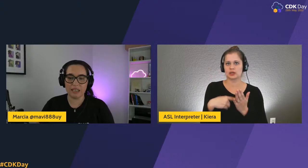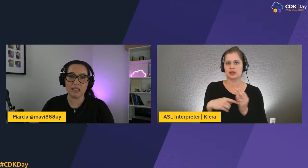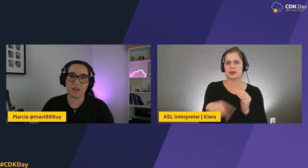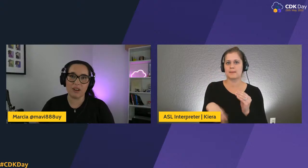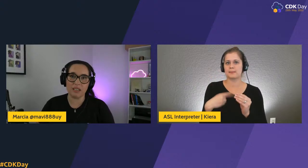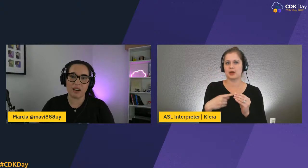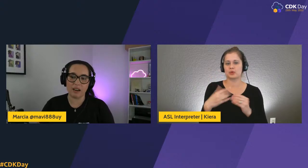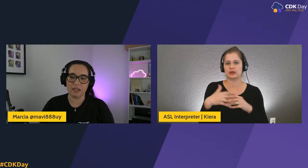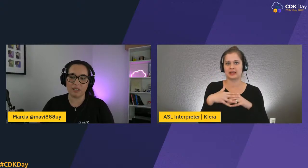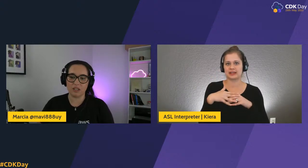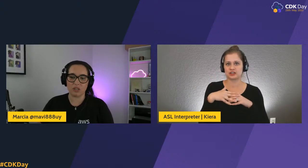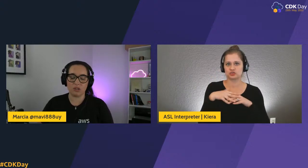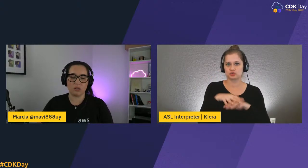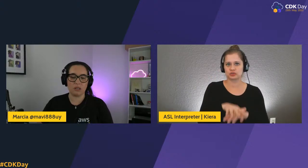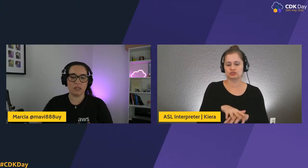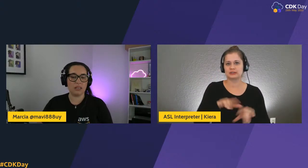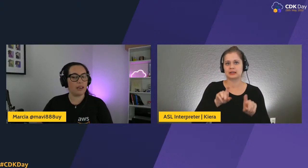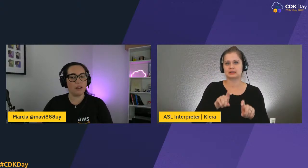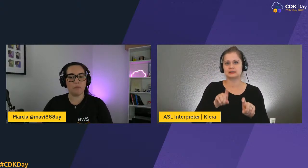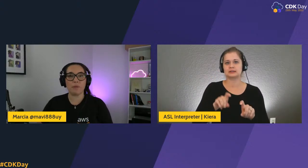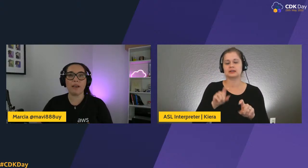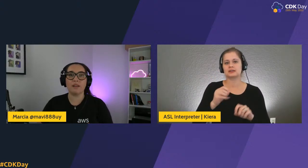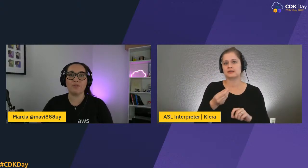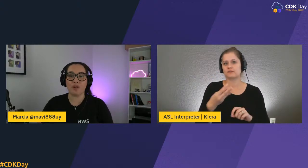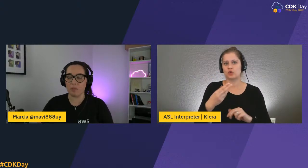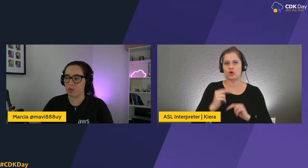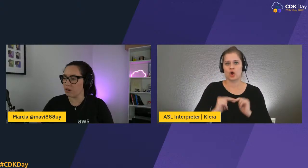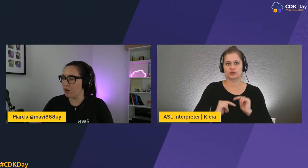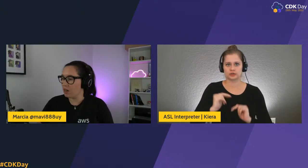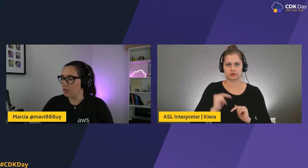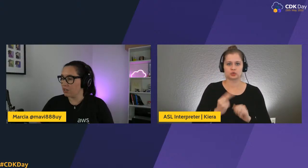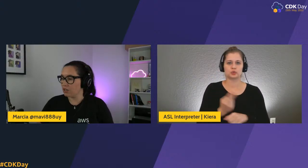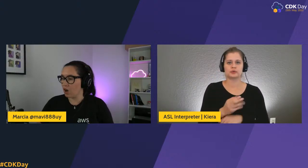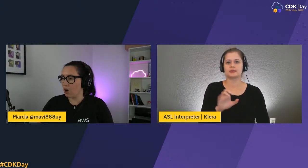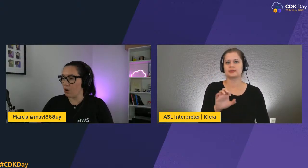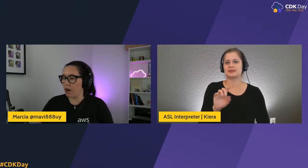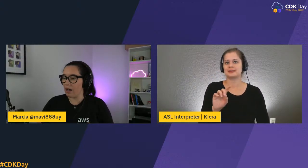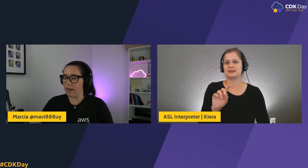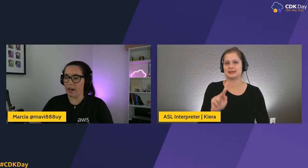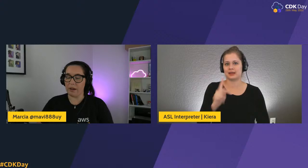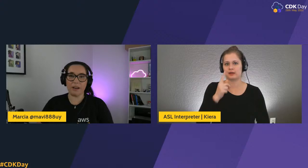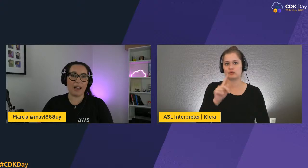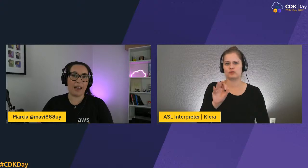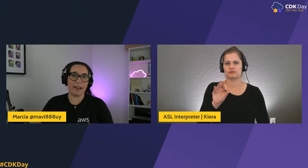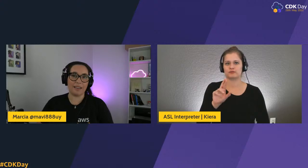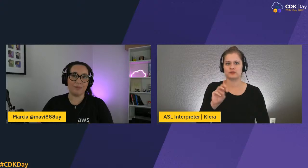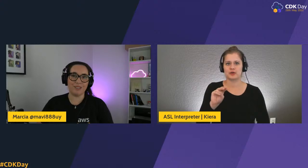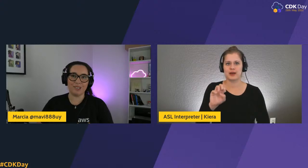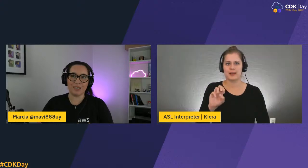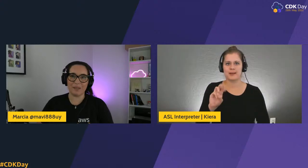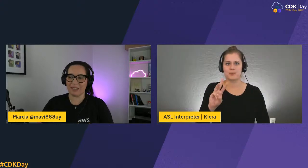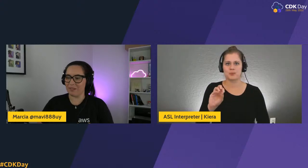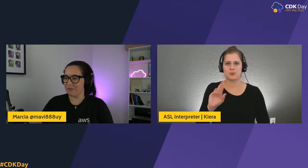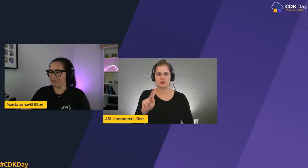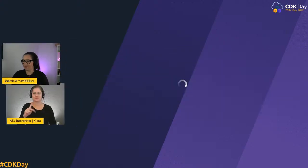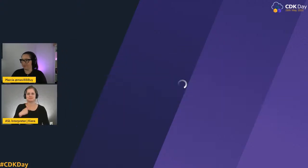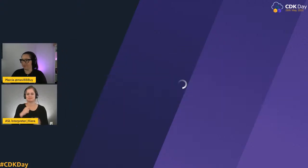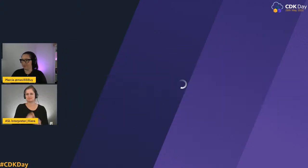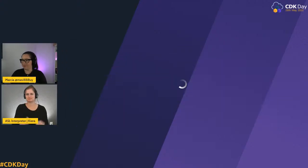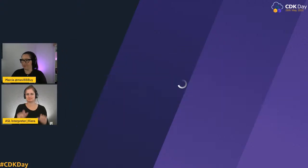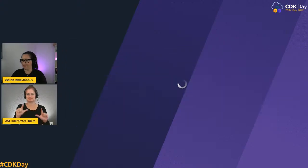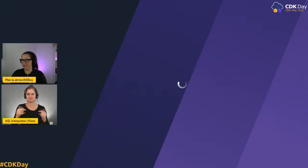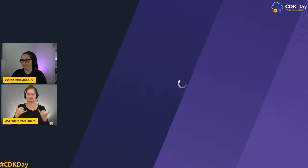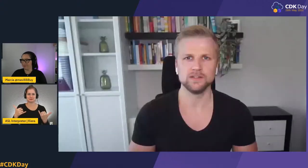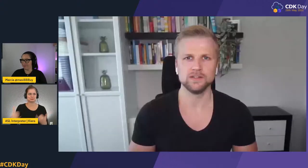testing in serverless architectures using CDK provider framework. So I will add him to stream now.